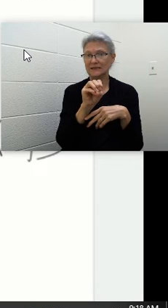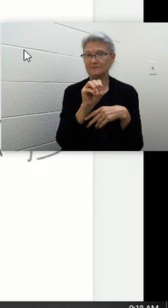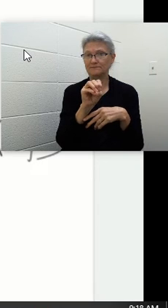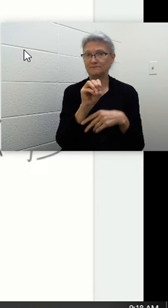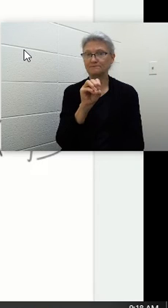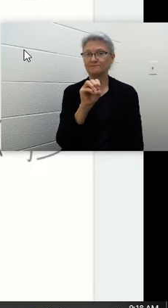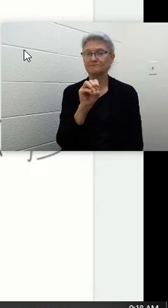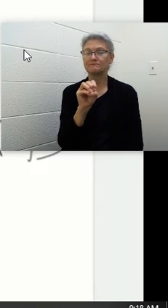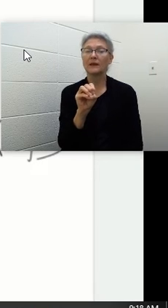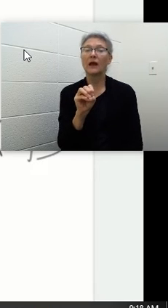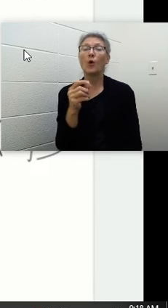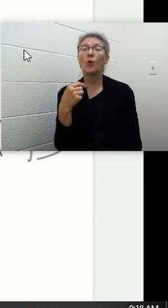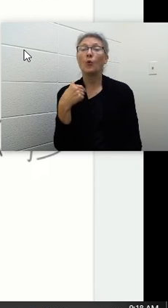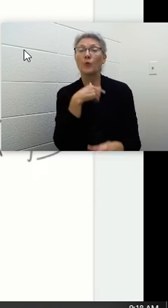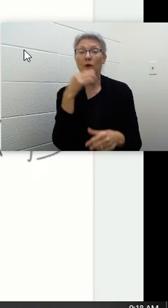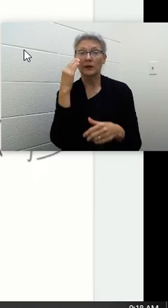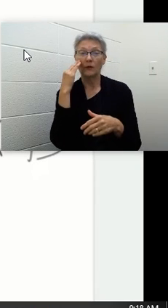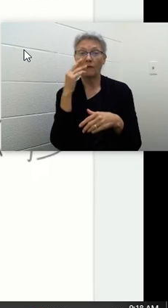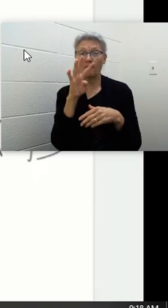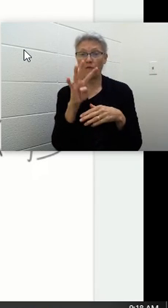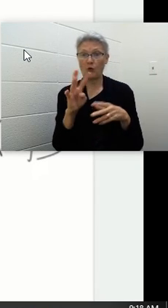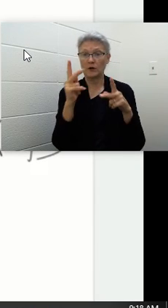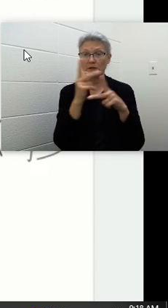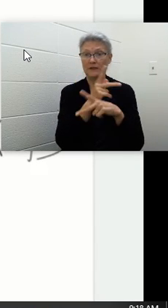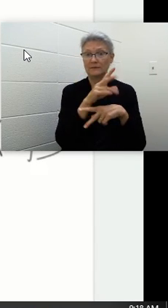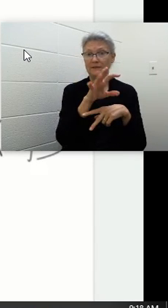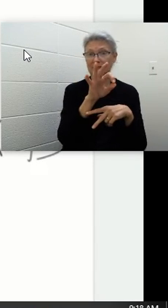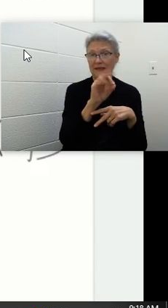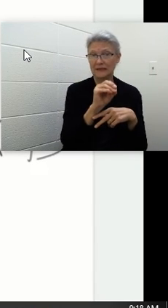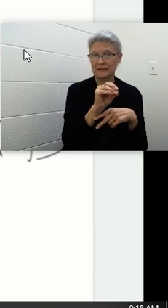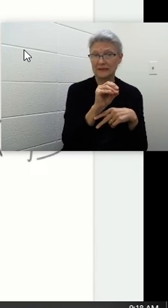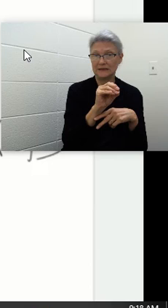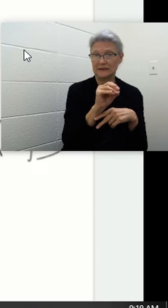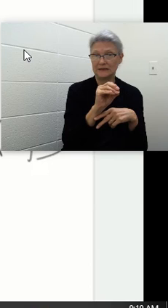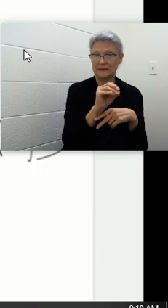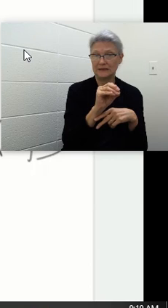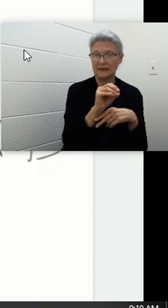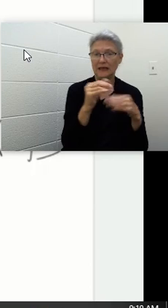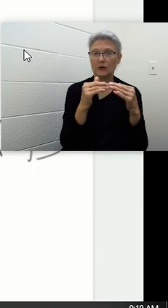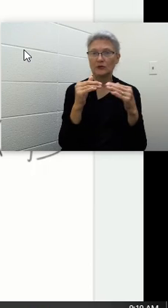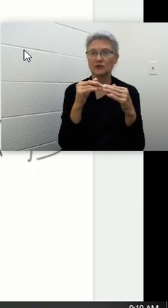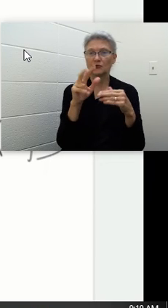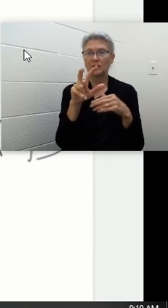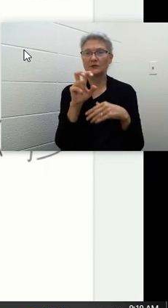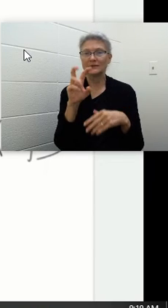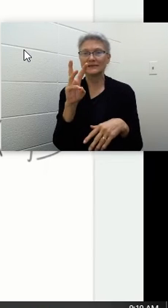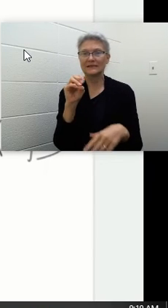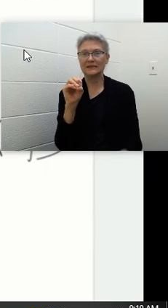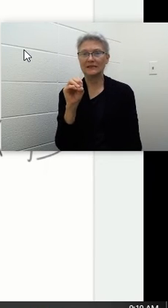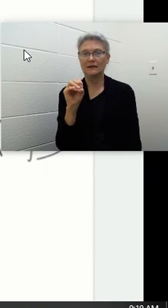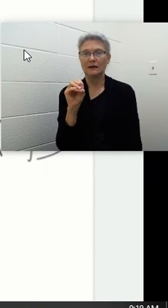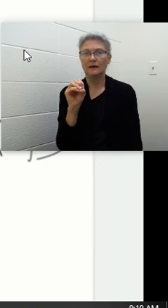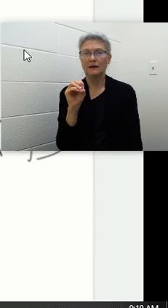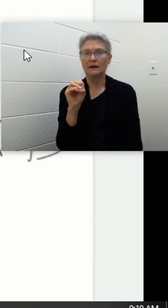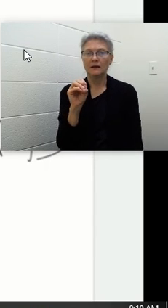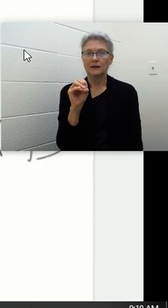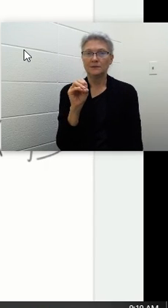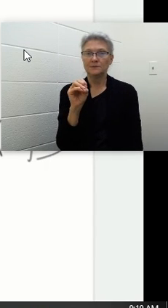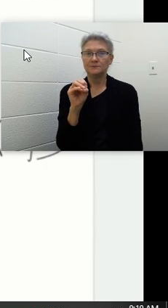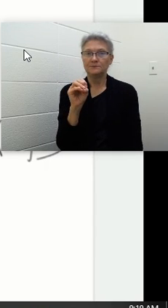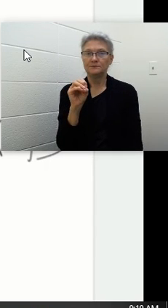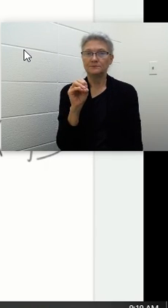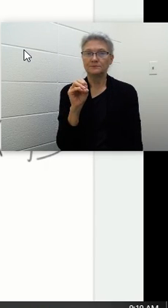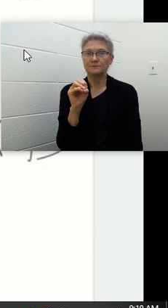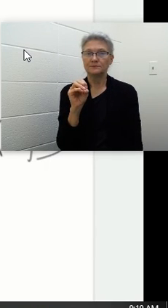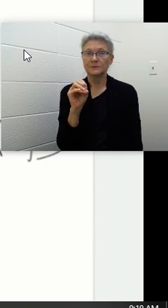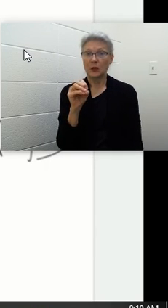360. So we know that 4 times 90, that equals 360.